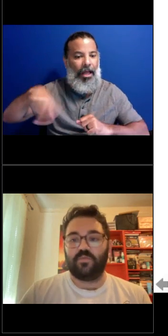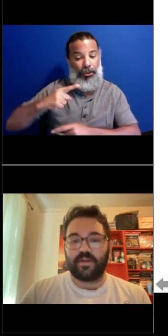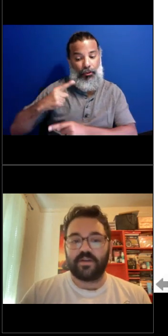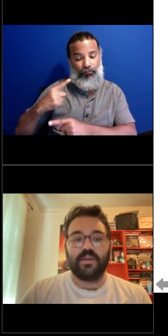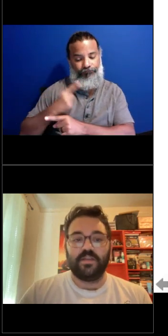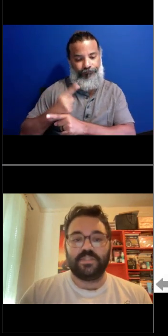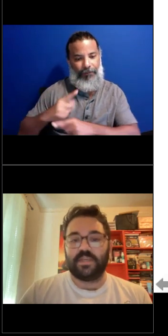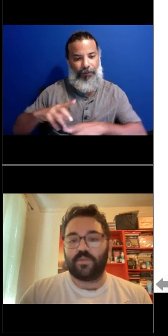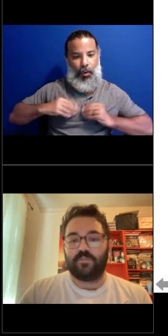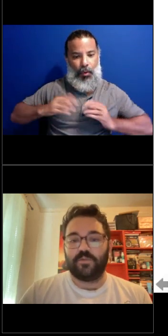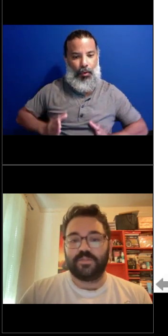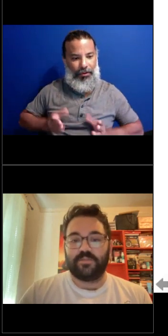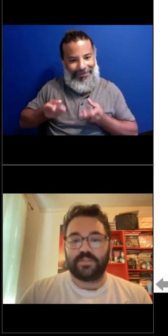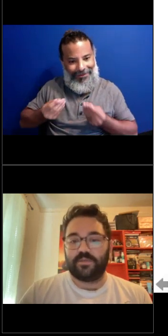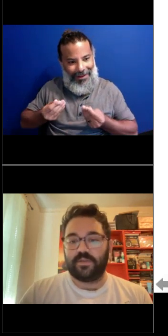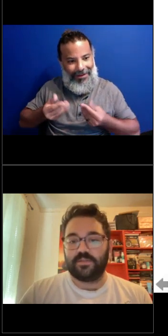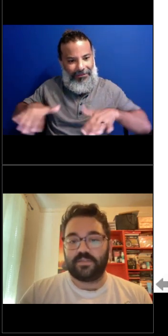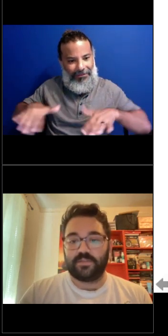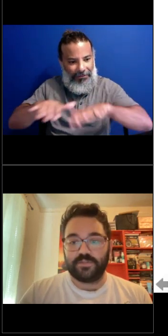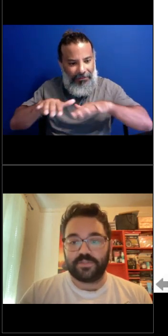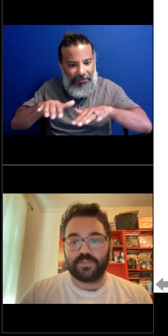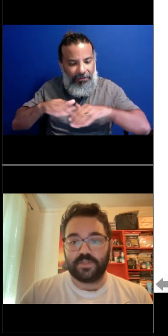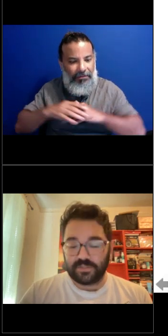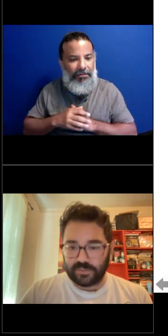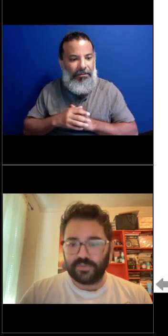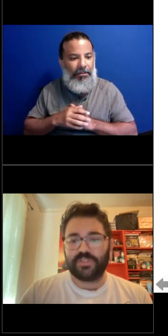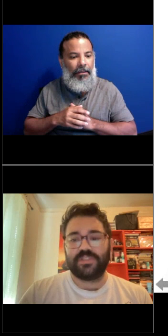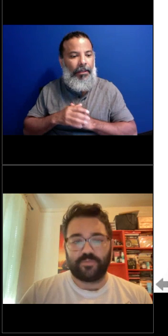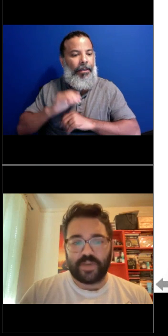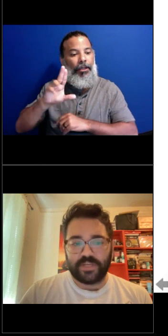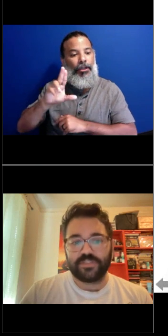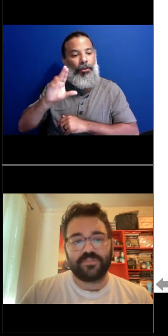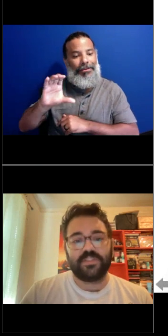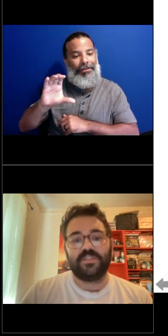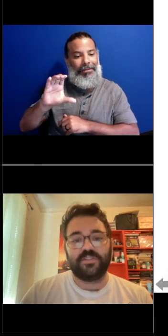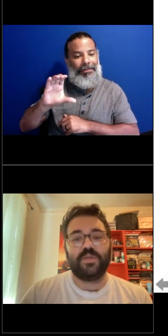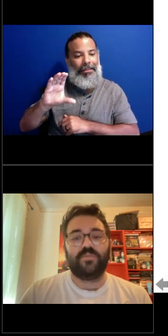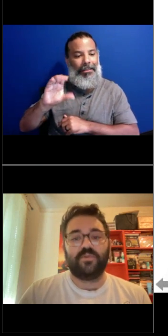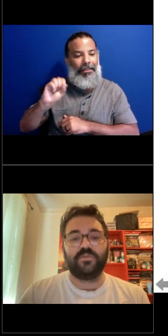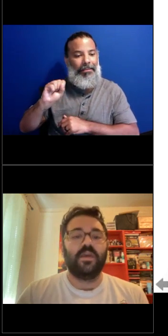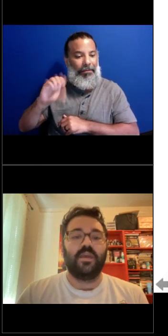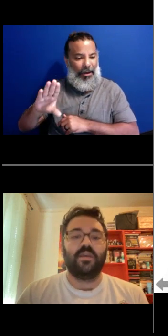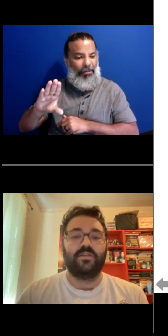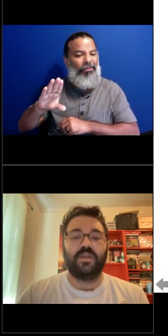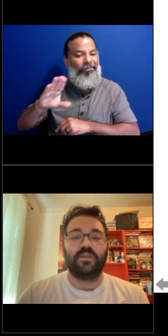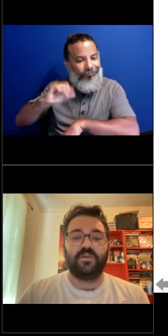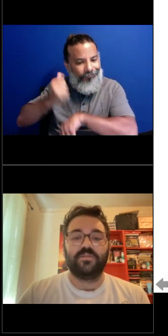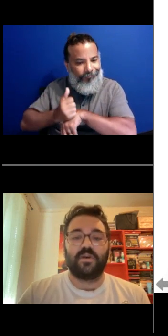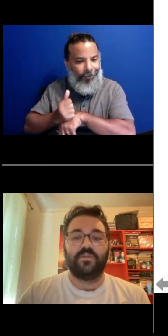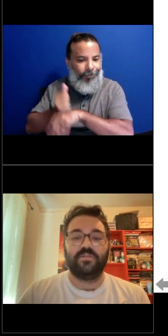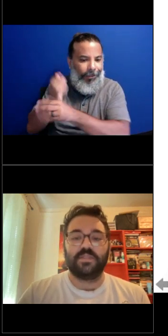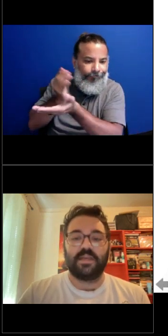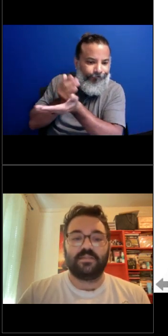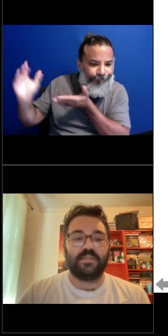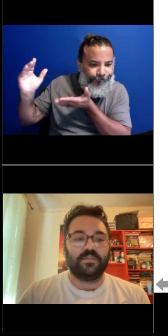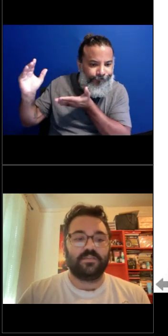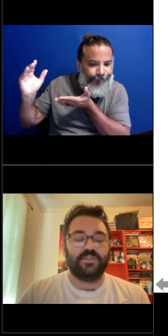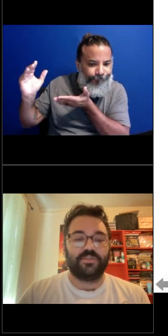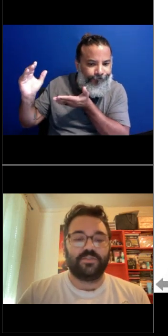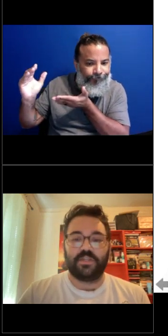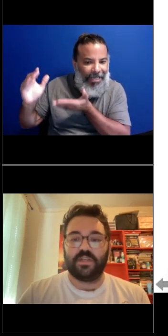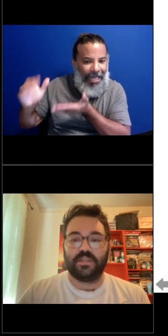land and water. UC Santa Barbara was founded upon exclusions and erasures of Indigenous people, including those on whose land